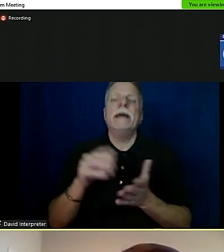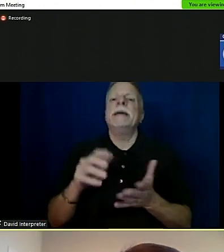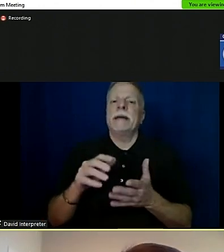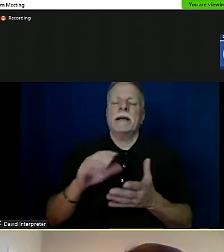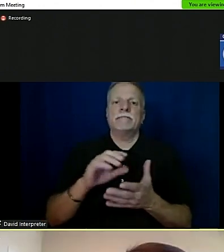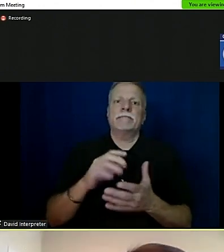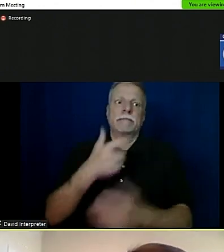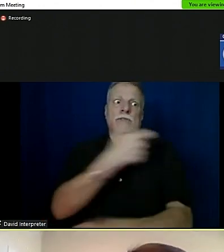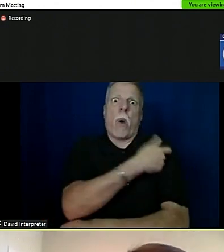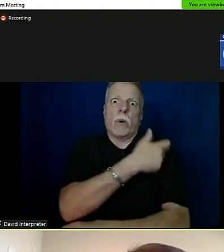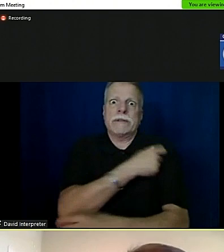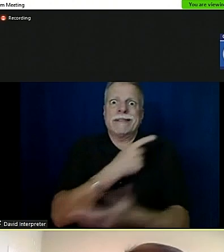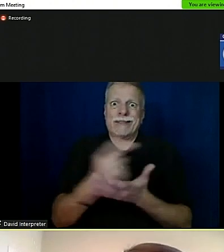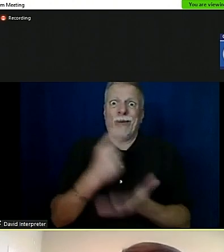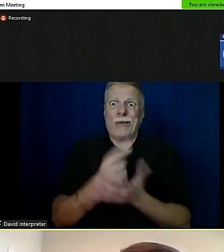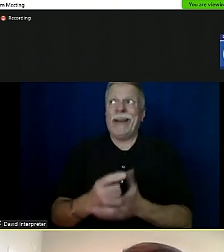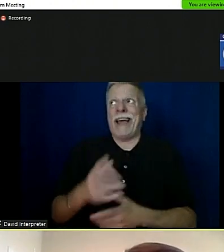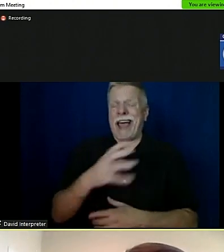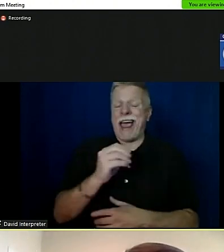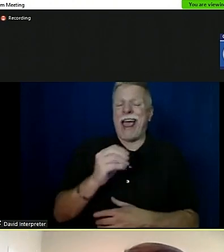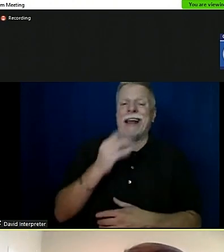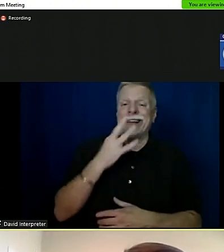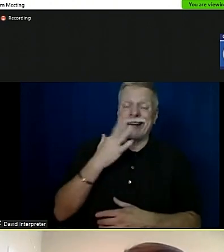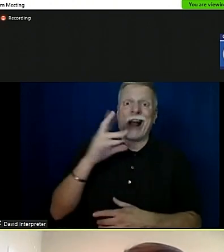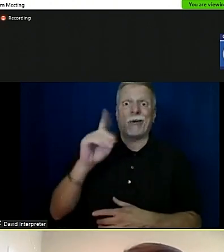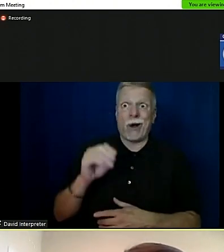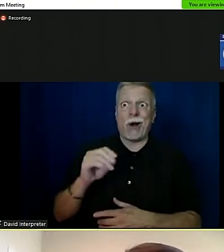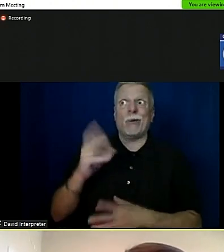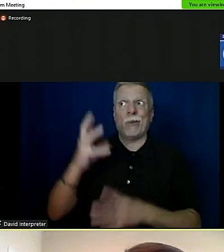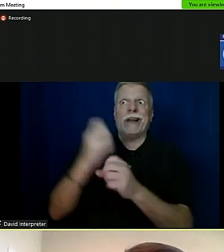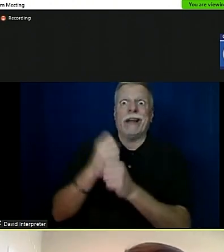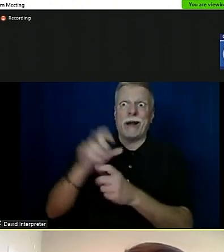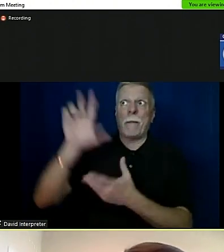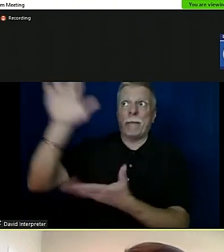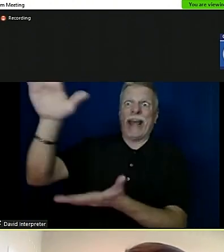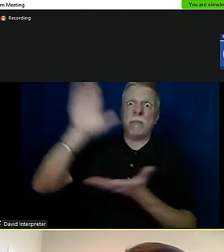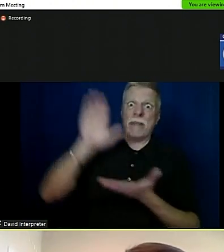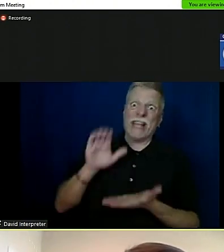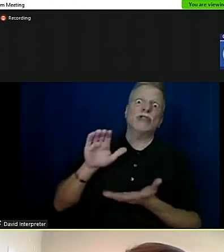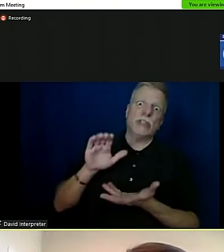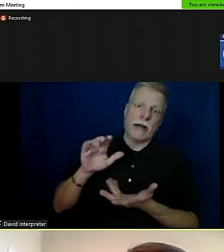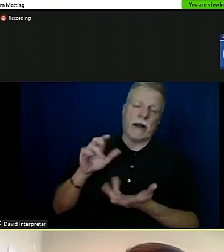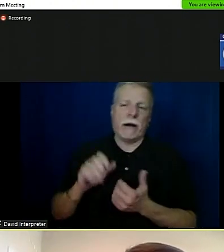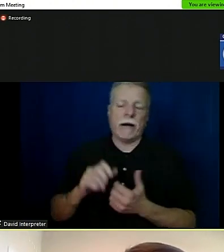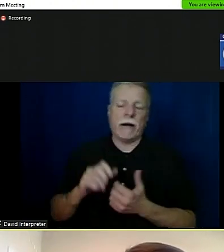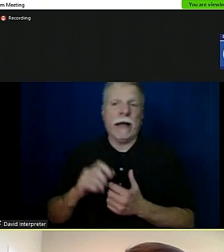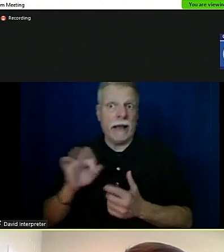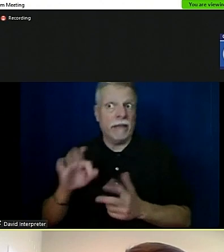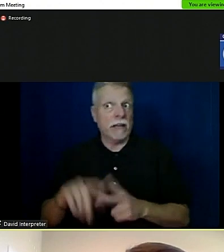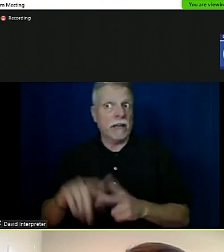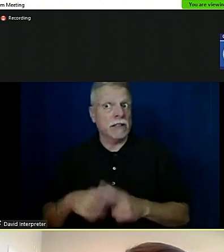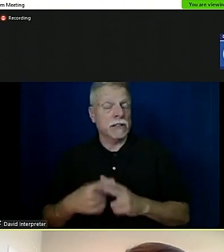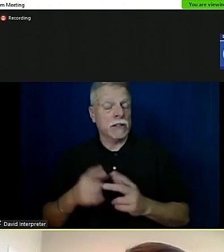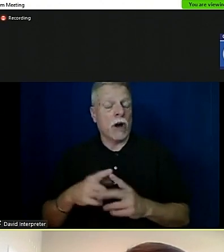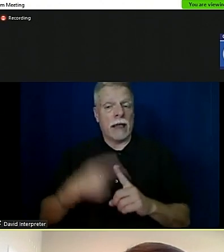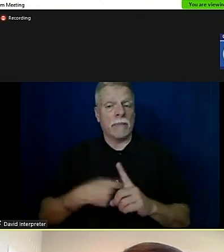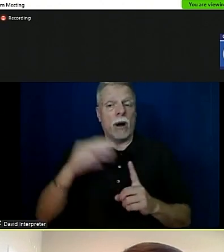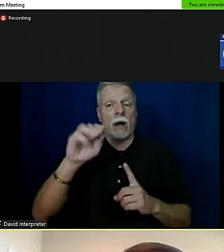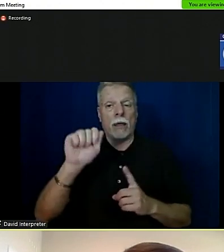share, if it is indeed 4 million doses a week starting in March, then that'll be